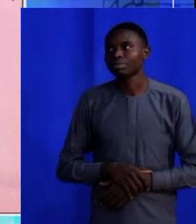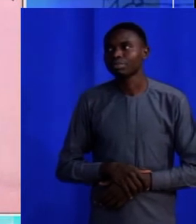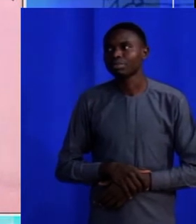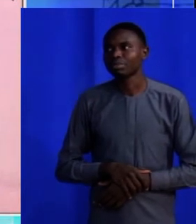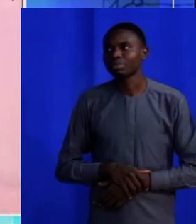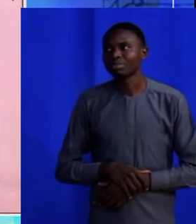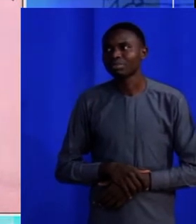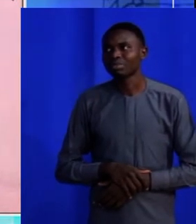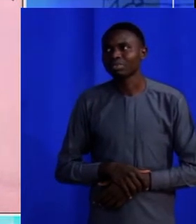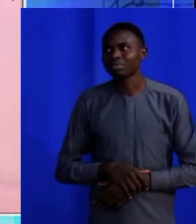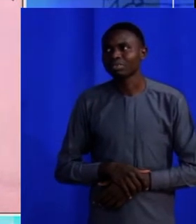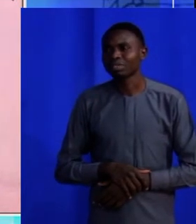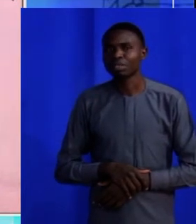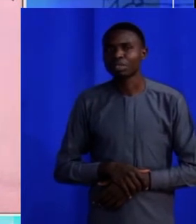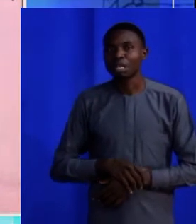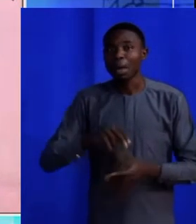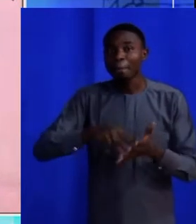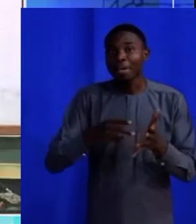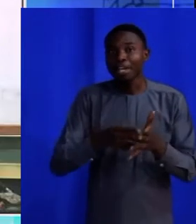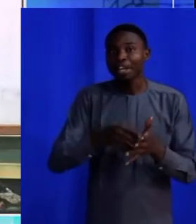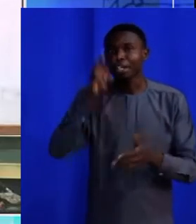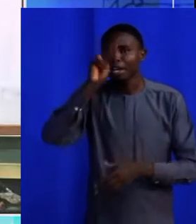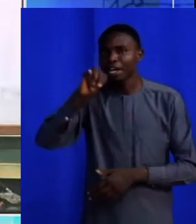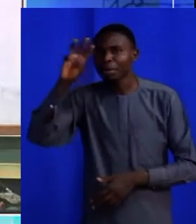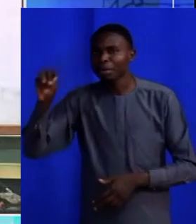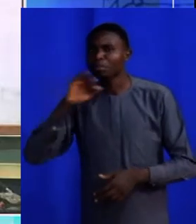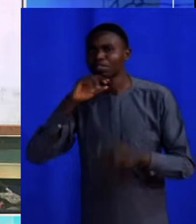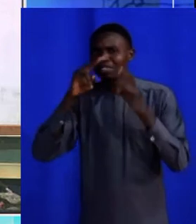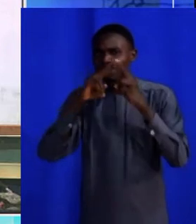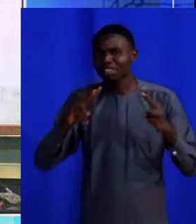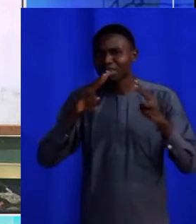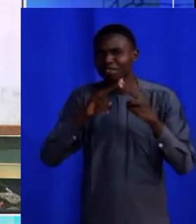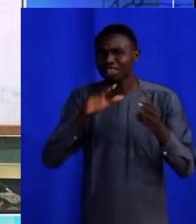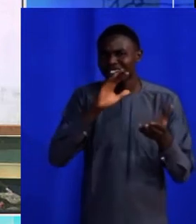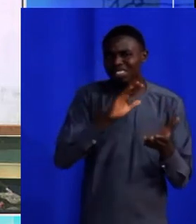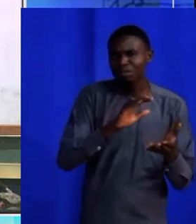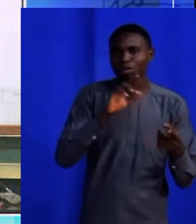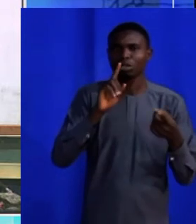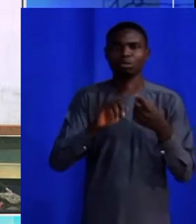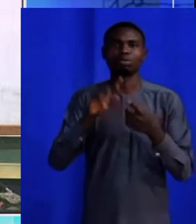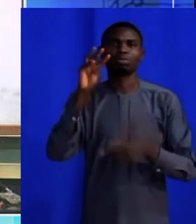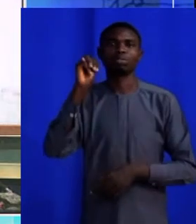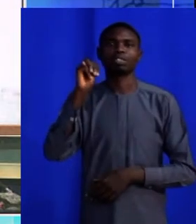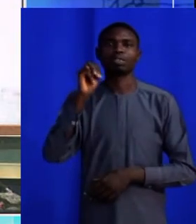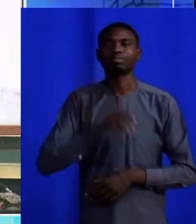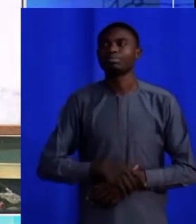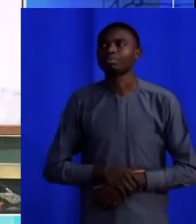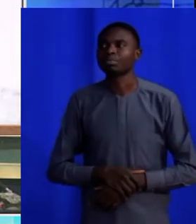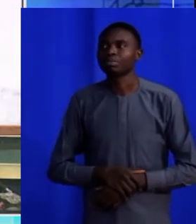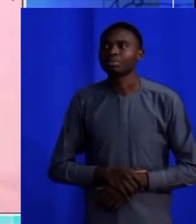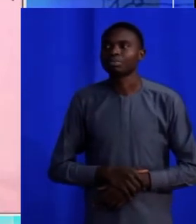that provide work? What type of work animals provide? Plow. Plowing. Plows.